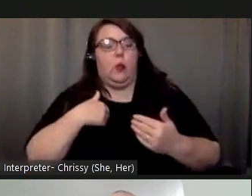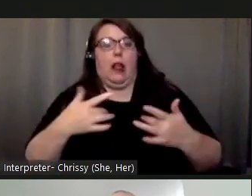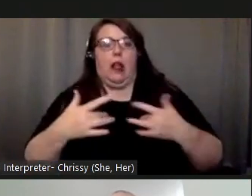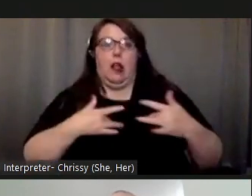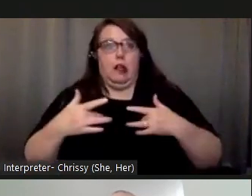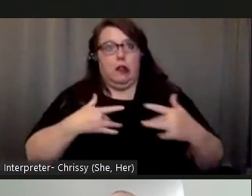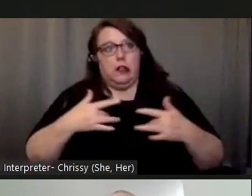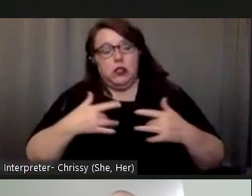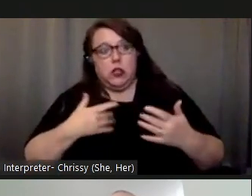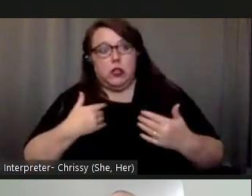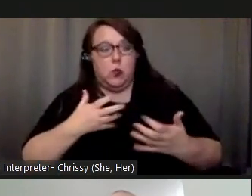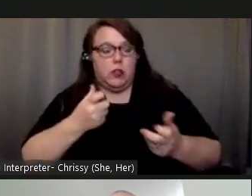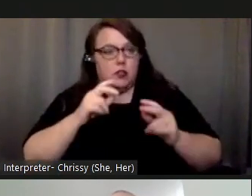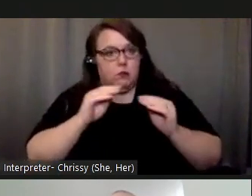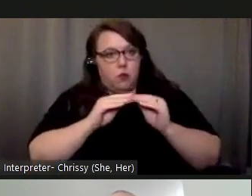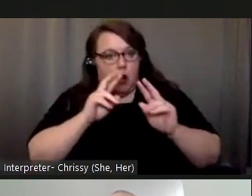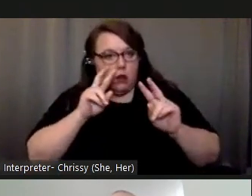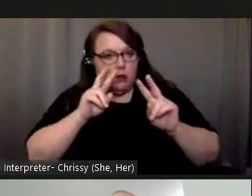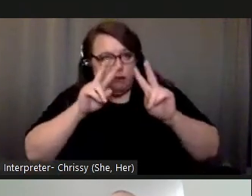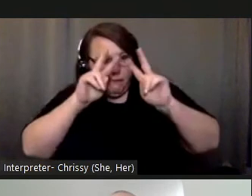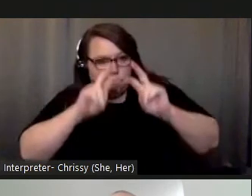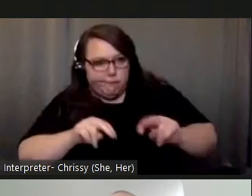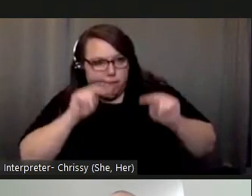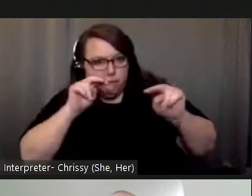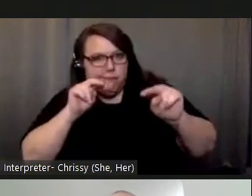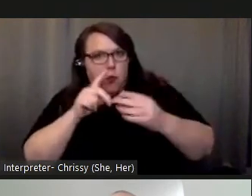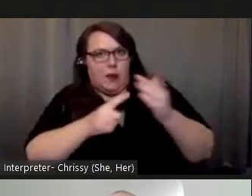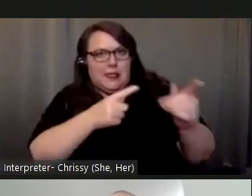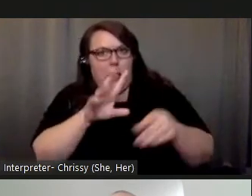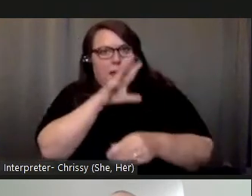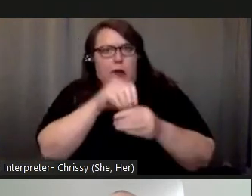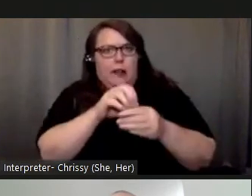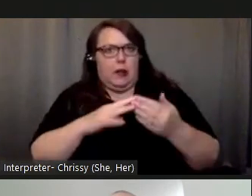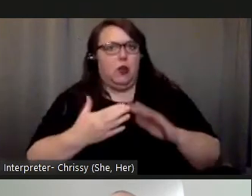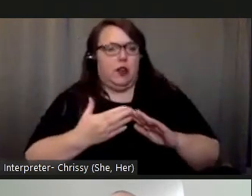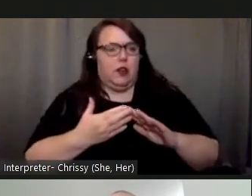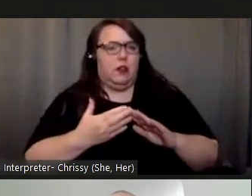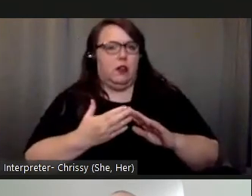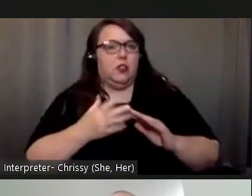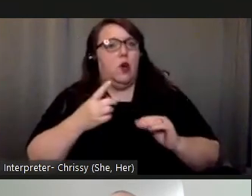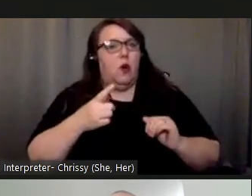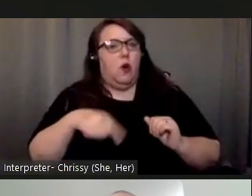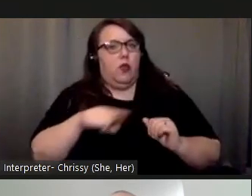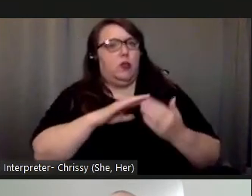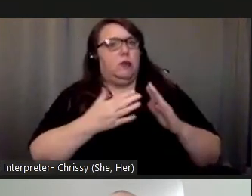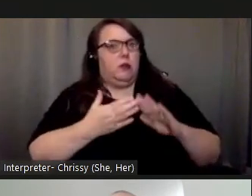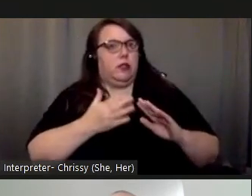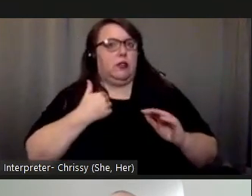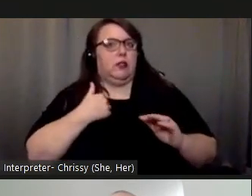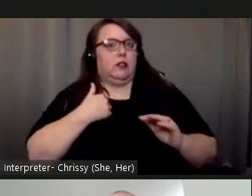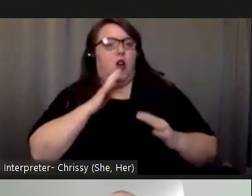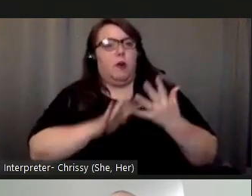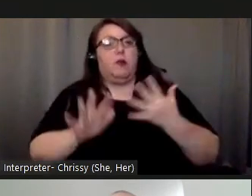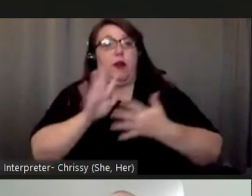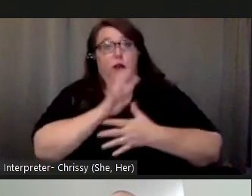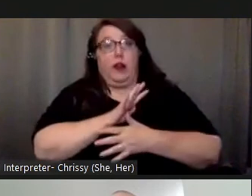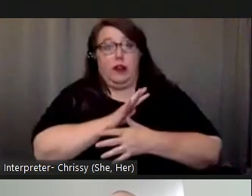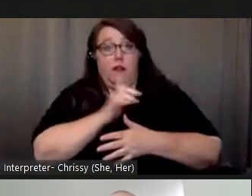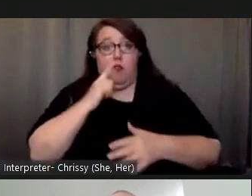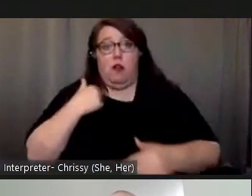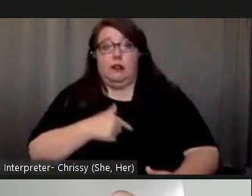an area we'd want to have greater visibility on what might be happening in the community. So those communities are certainly going to be a priority